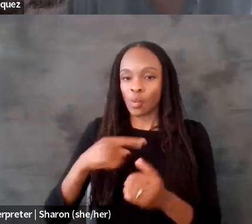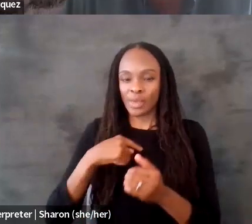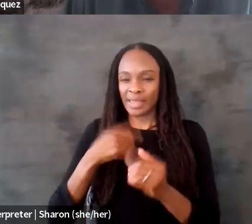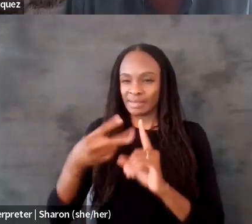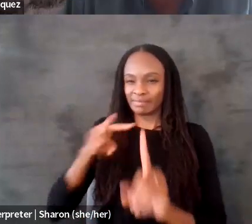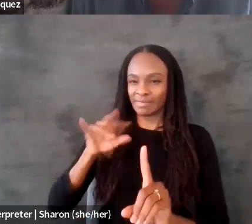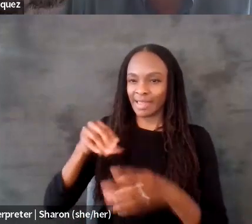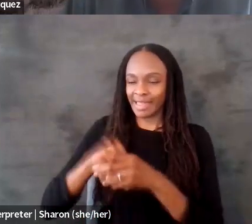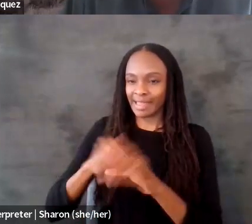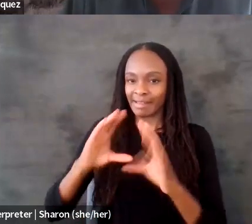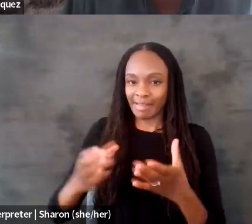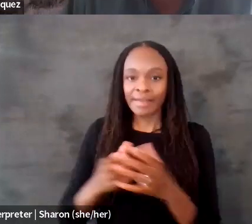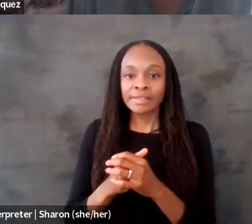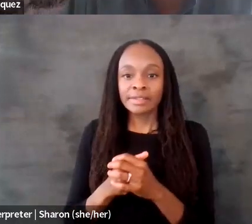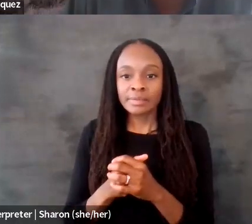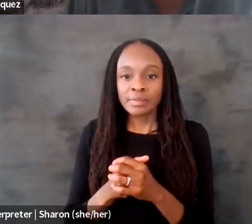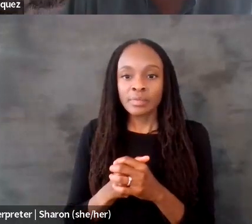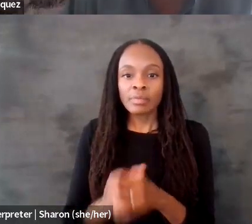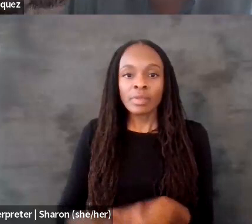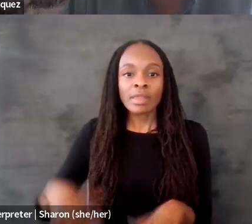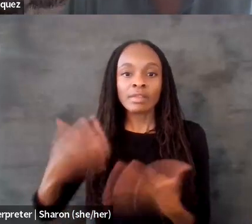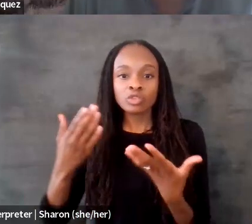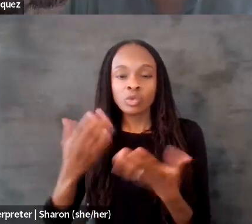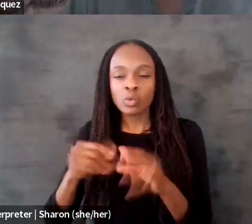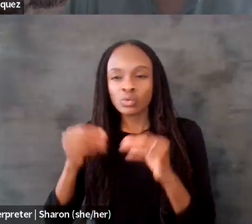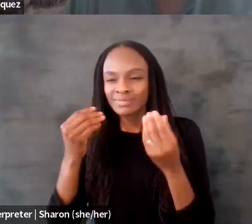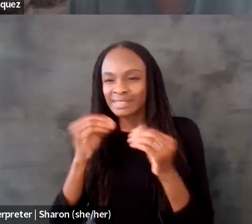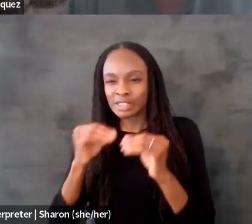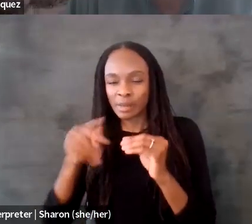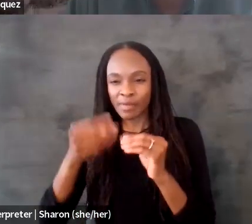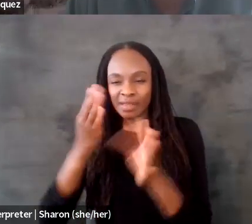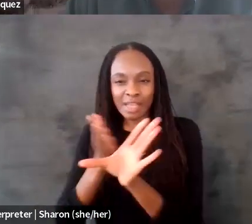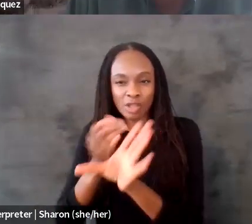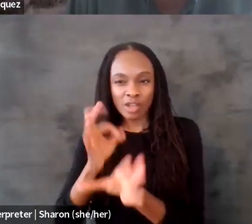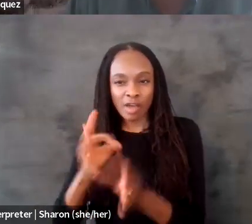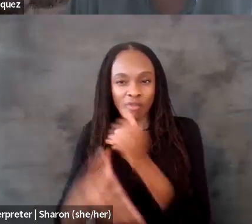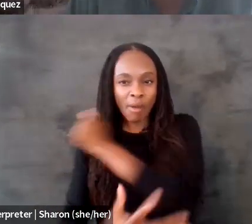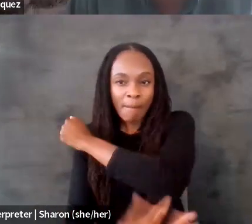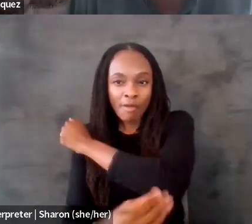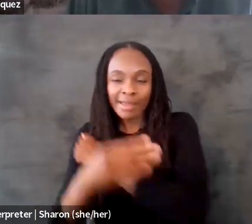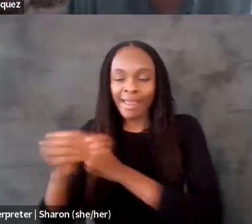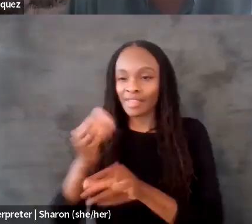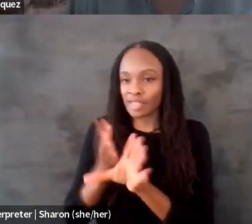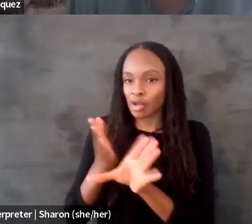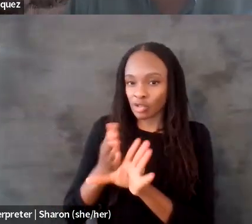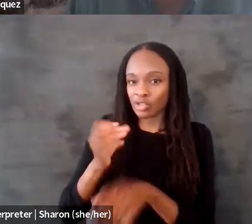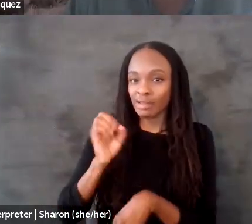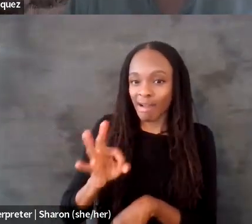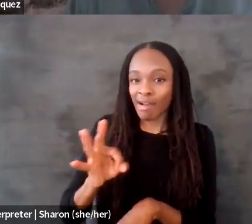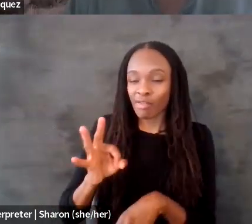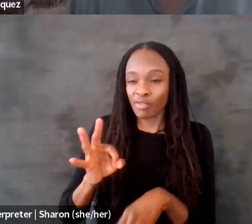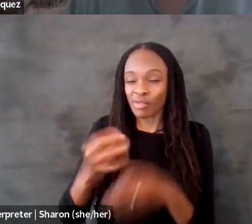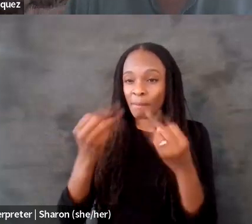taught the psychology of poverty for the doctoral program in school psych, and also having taught the psychology of multiculturalism for over 15